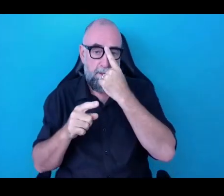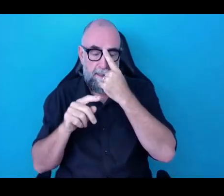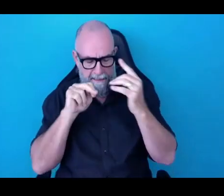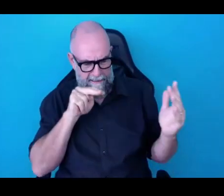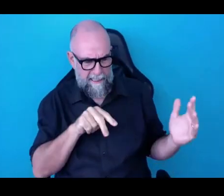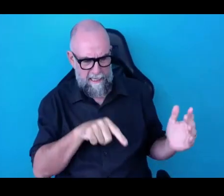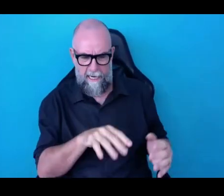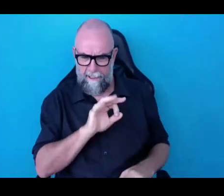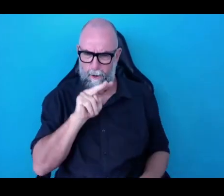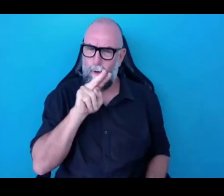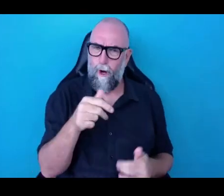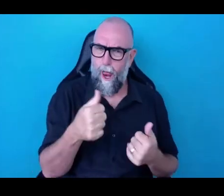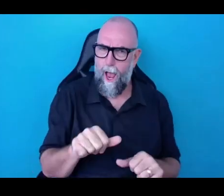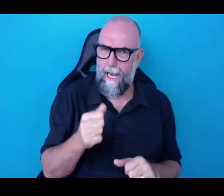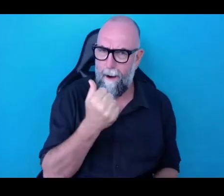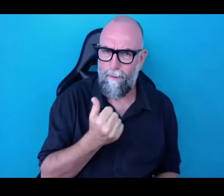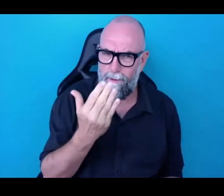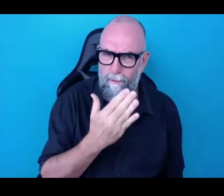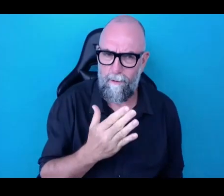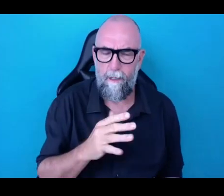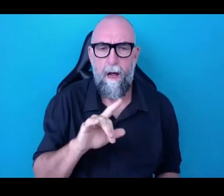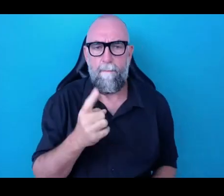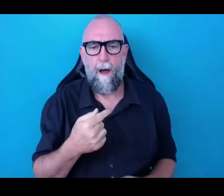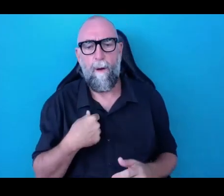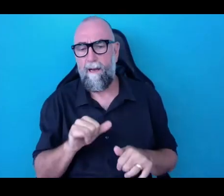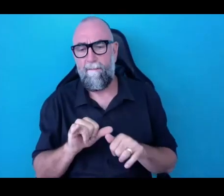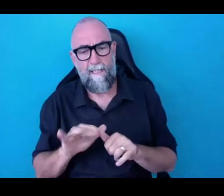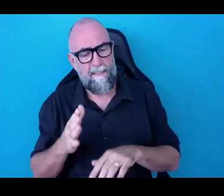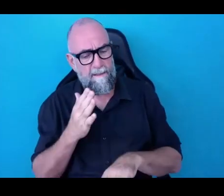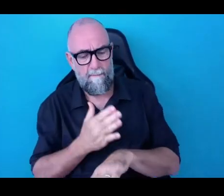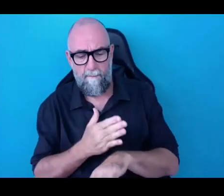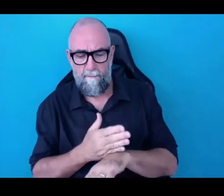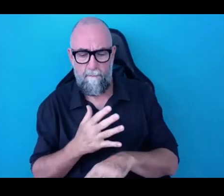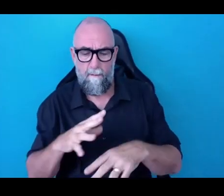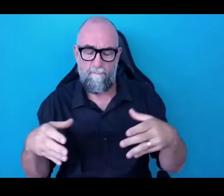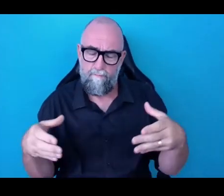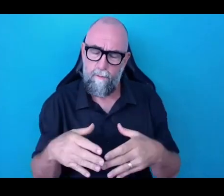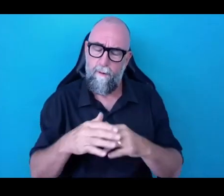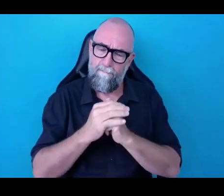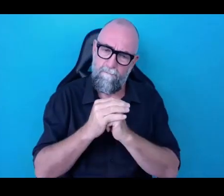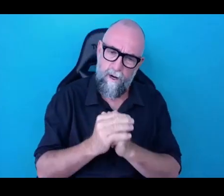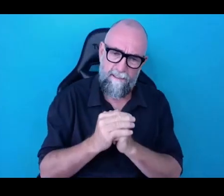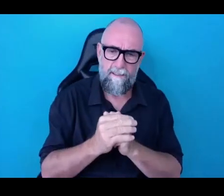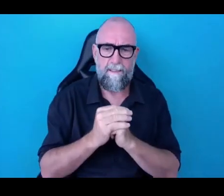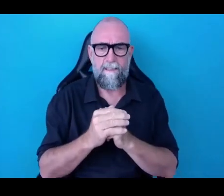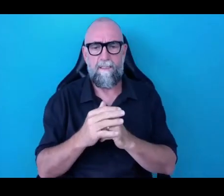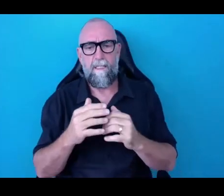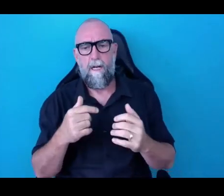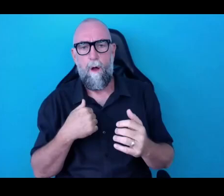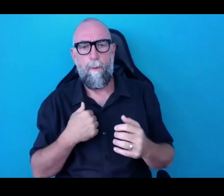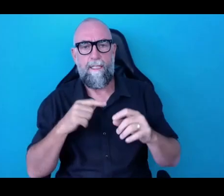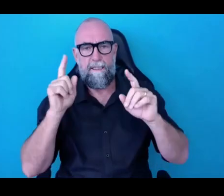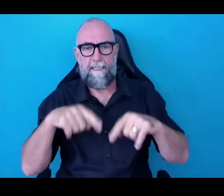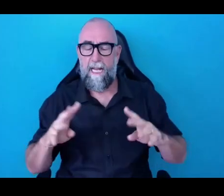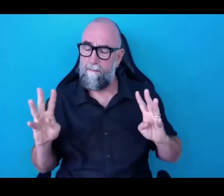what Aboriginal art is. We were all great friends. We were having breakfast, lunch and dinner together. We decided to start this collective